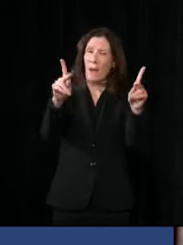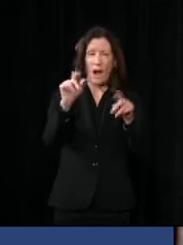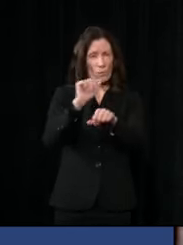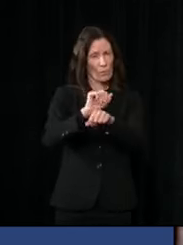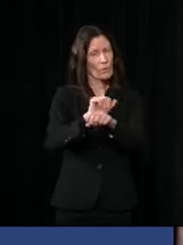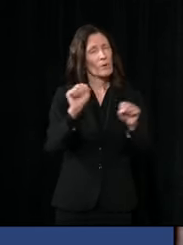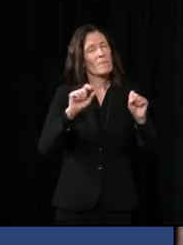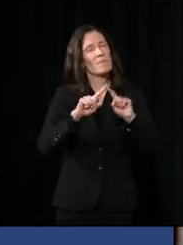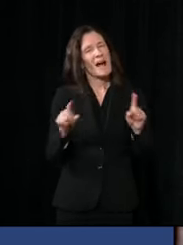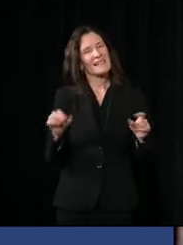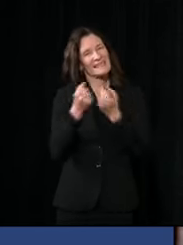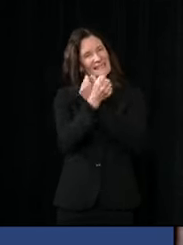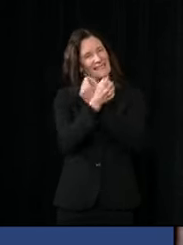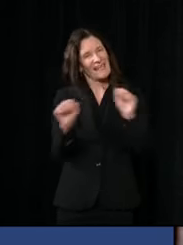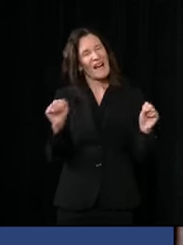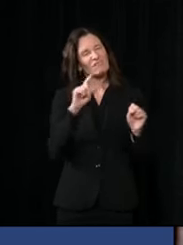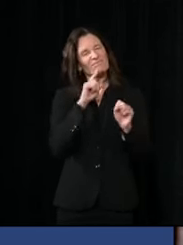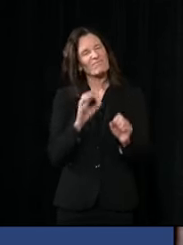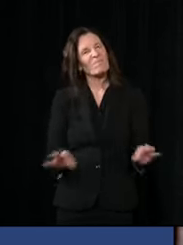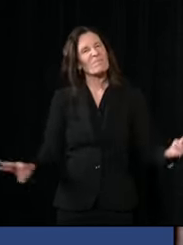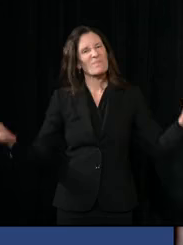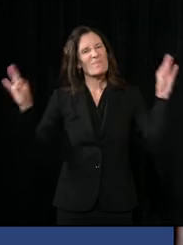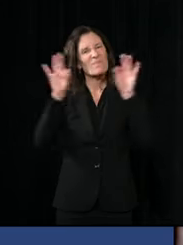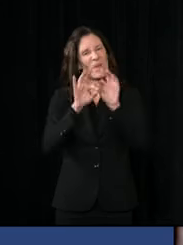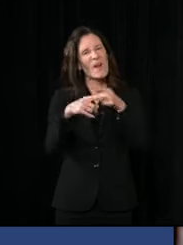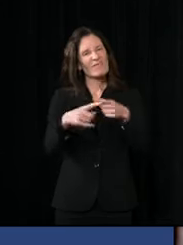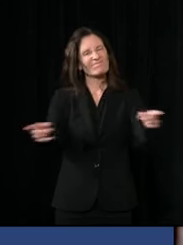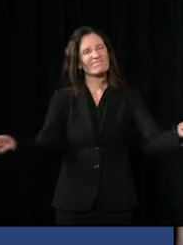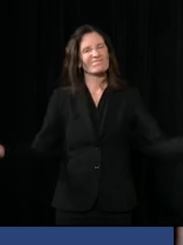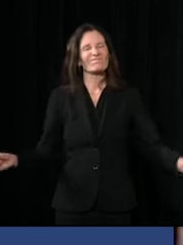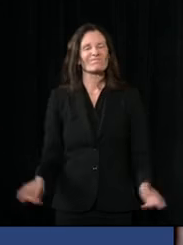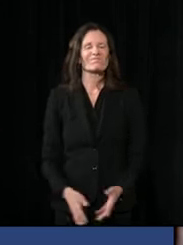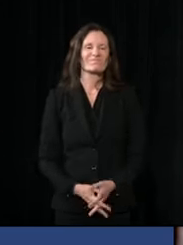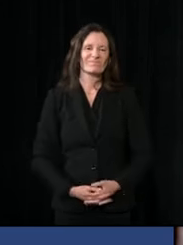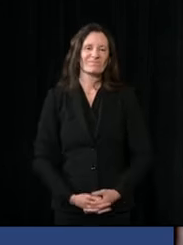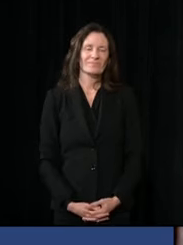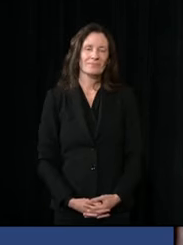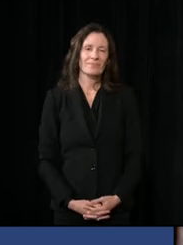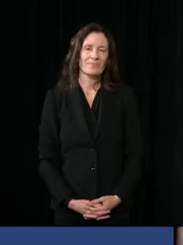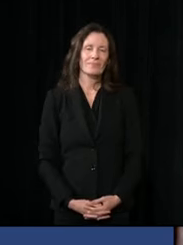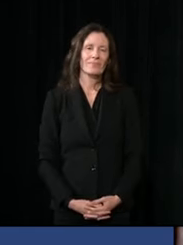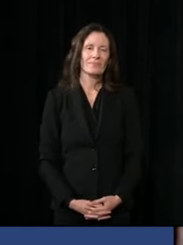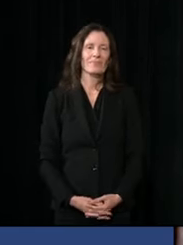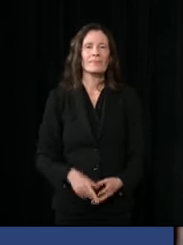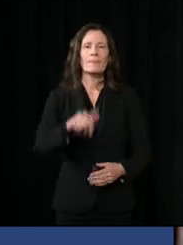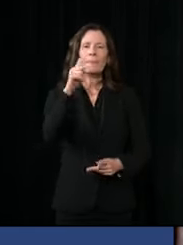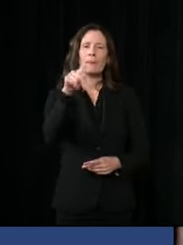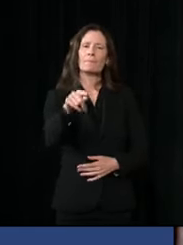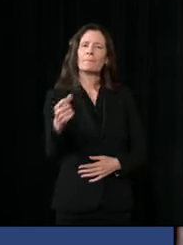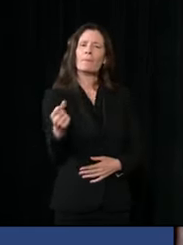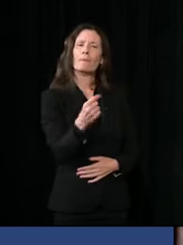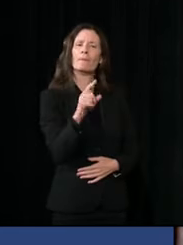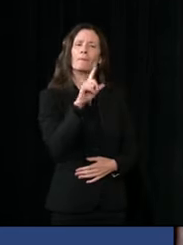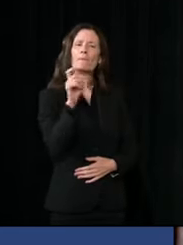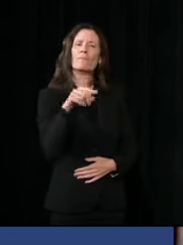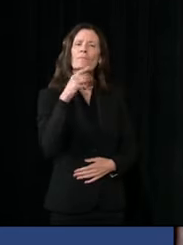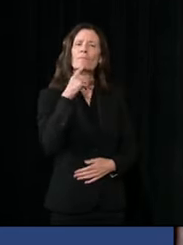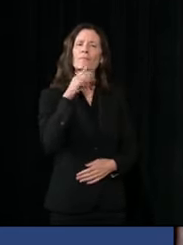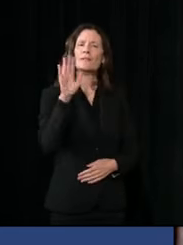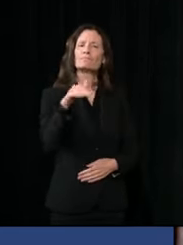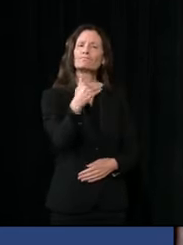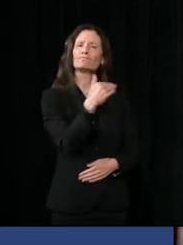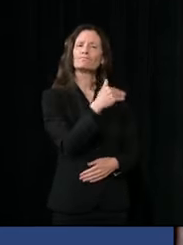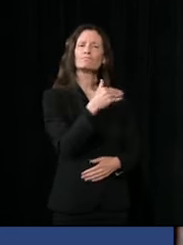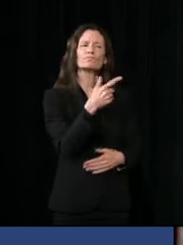From Spotlight PA, is there a specific benchmark for testing that the administration will require before it will begin